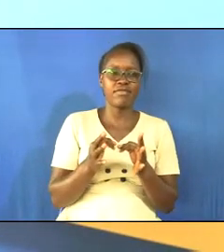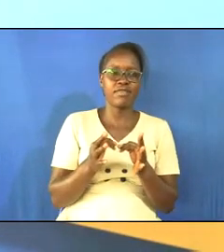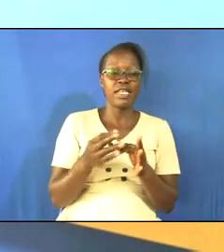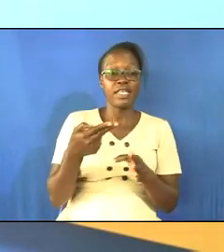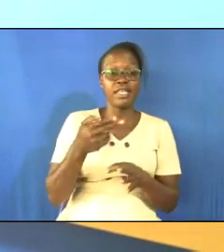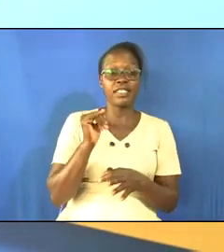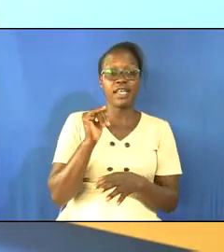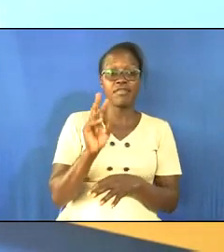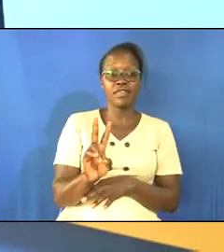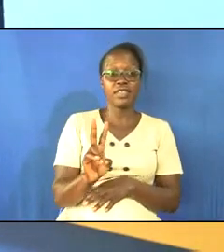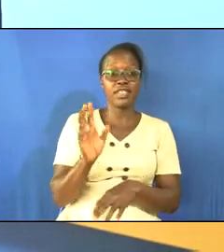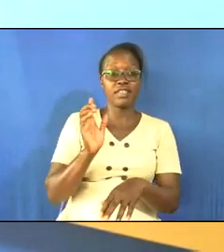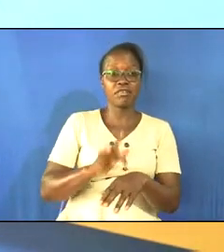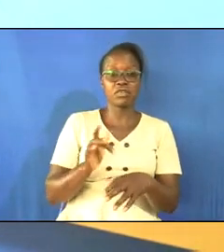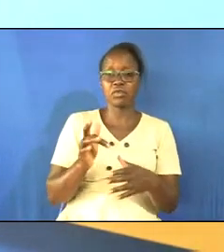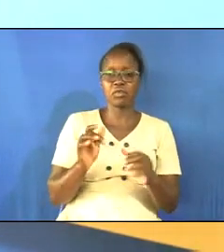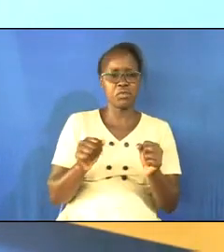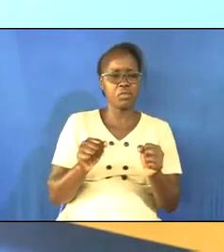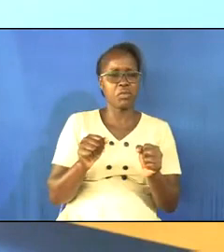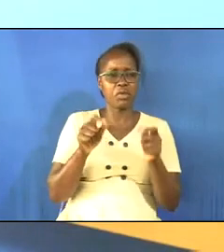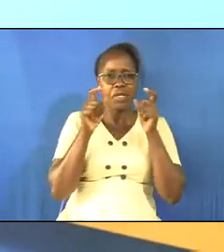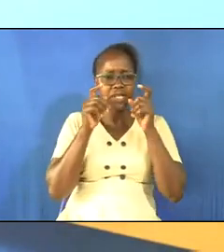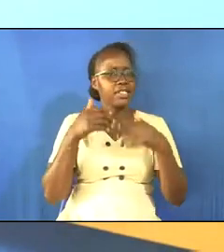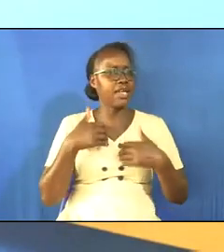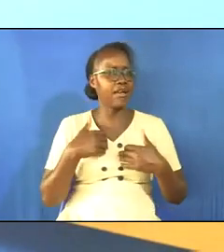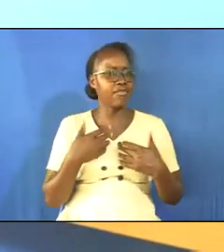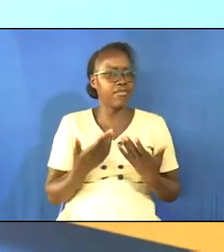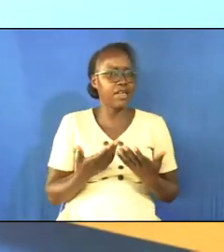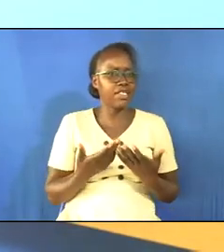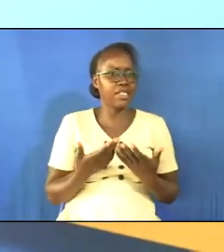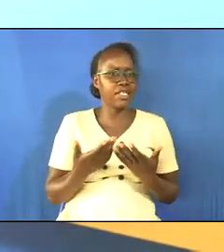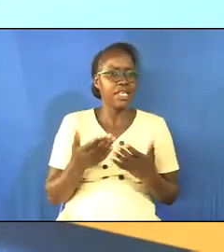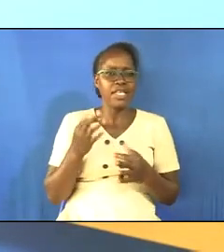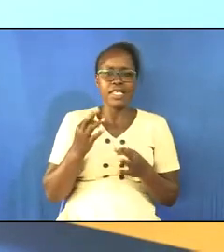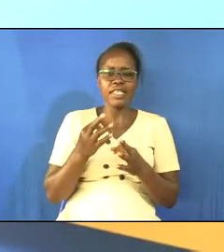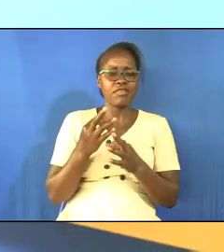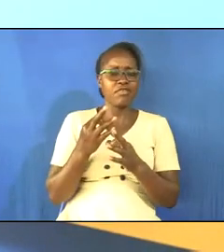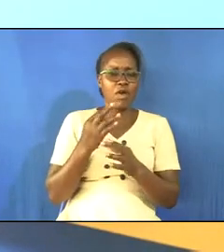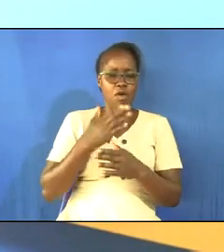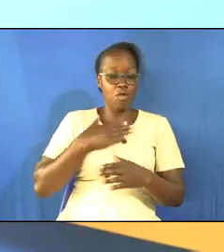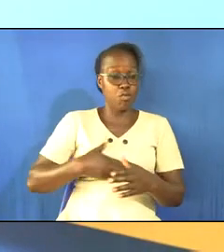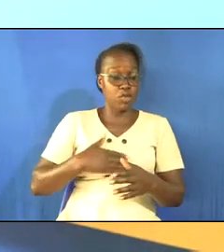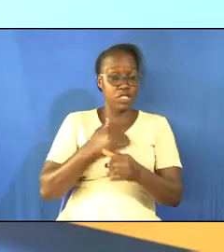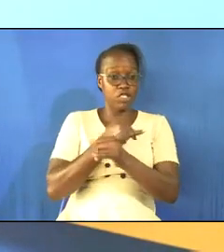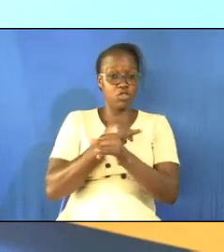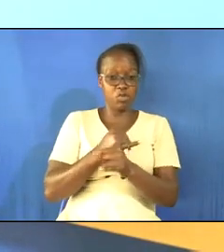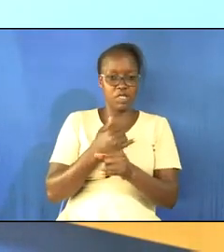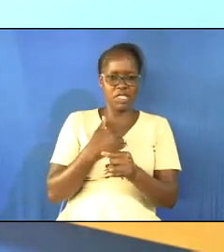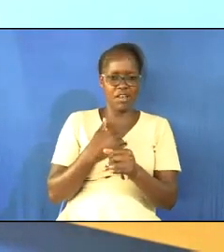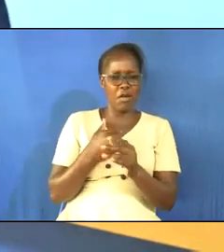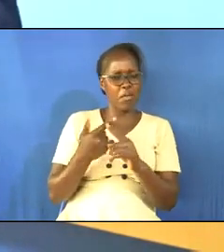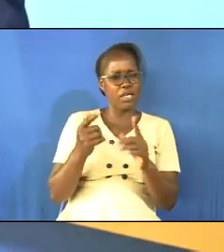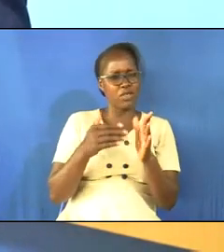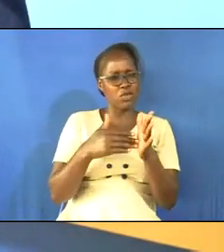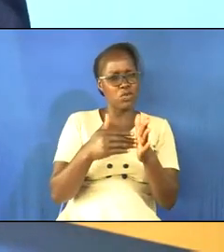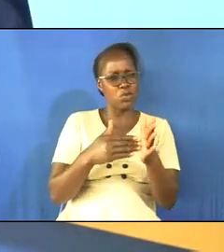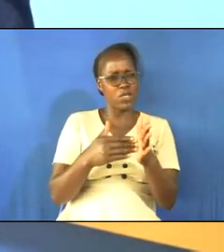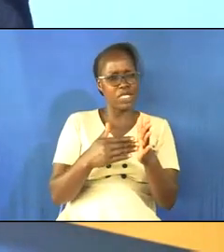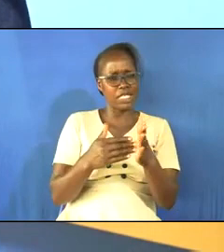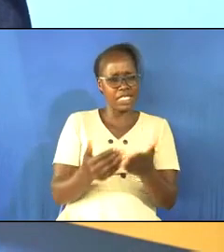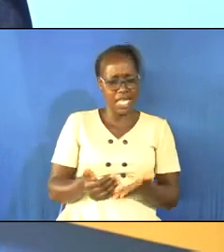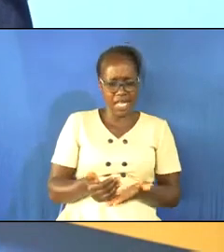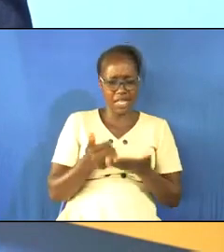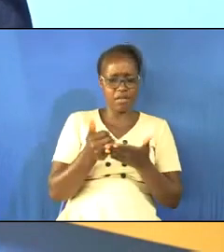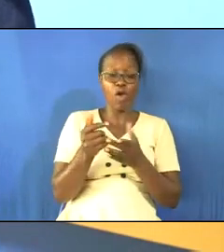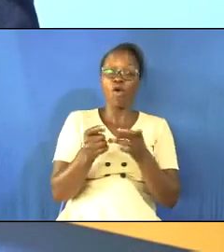for example, HIV infection. We've already alluded to the fact that we rely on our immunity to help us to clear the human papilloma virus within 2 years